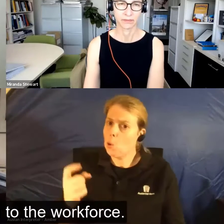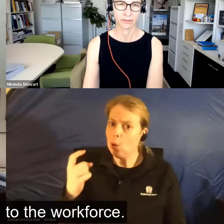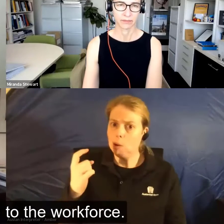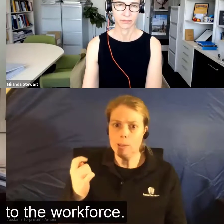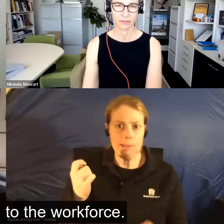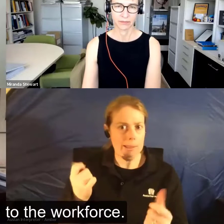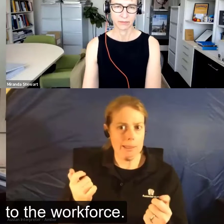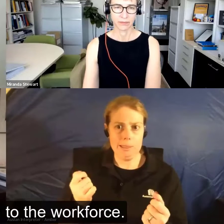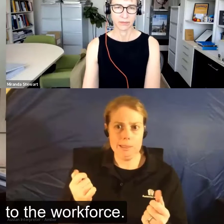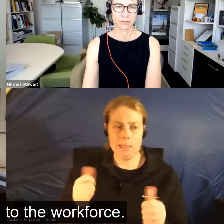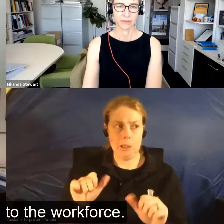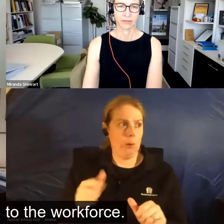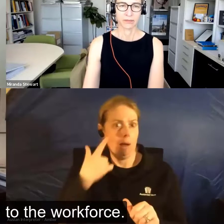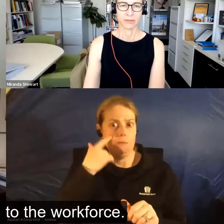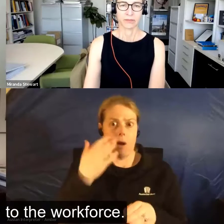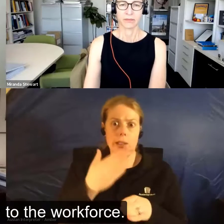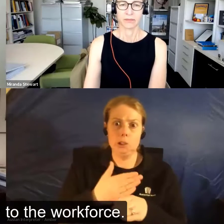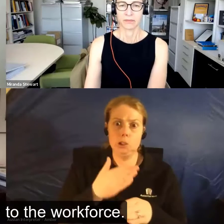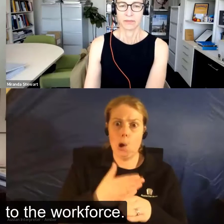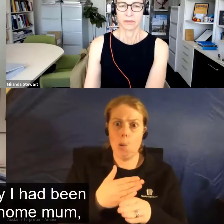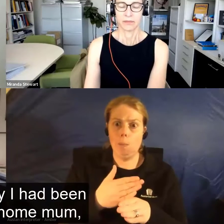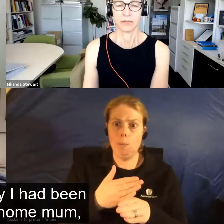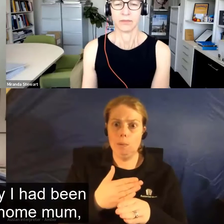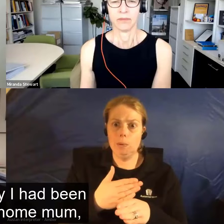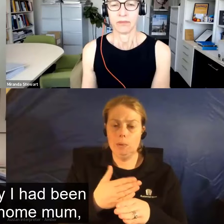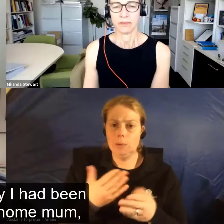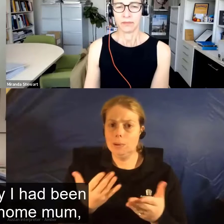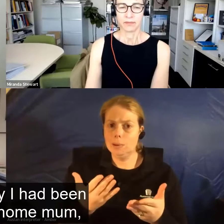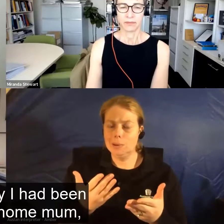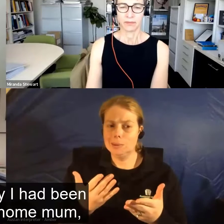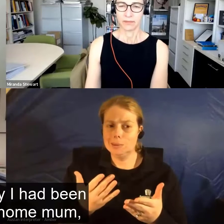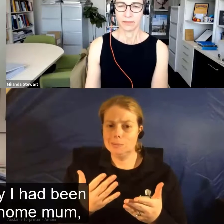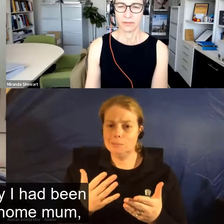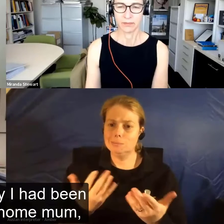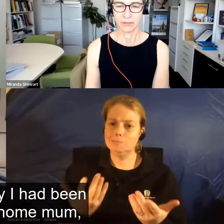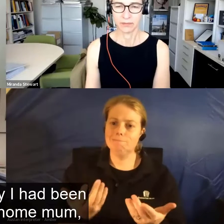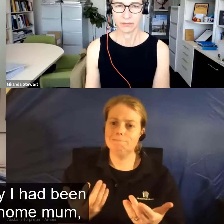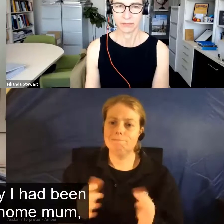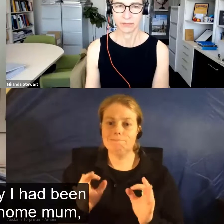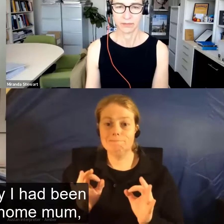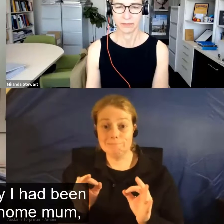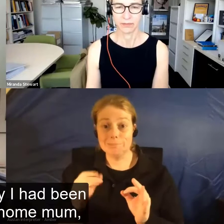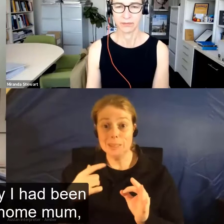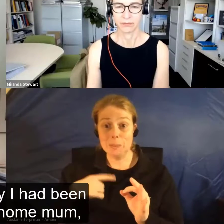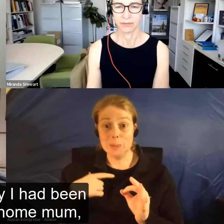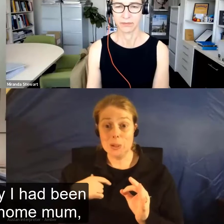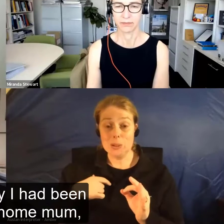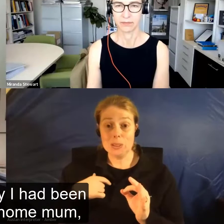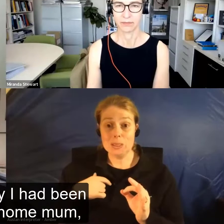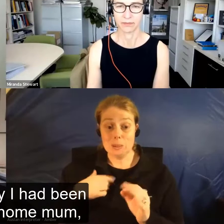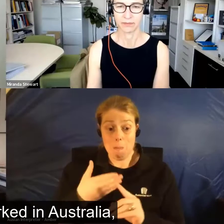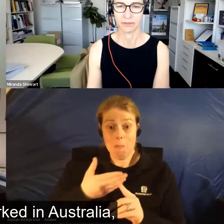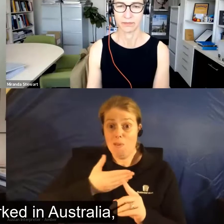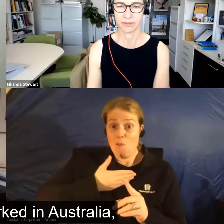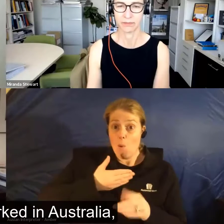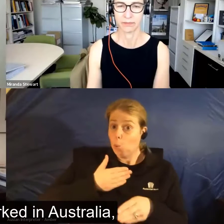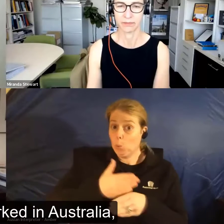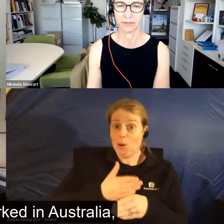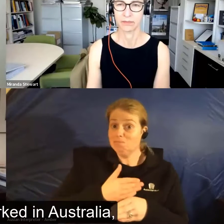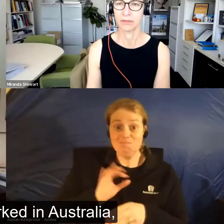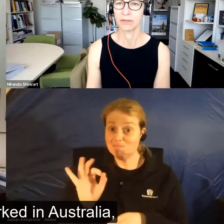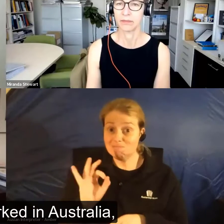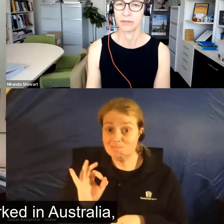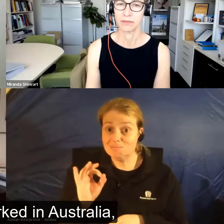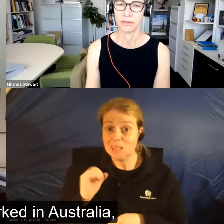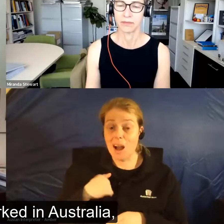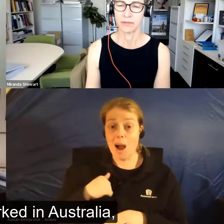okay, get a job, return to the workforce. Particularly, I had been a stay-at-home mum, so